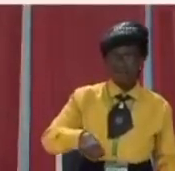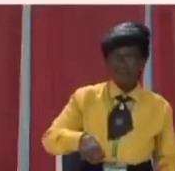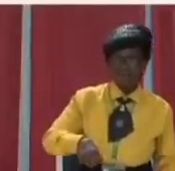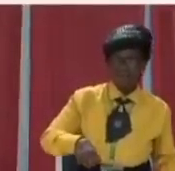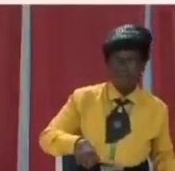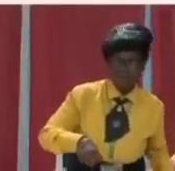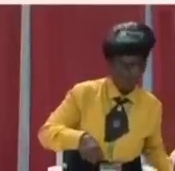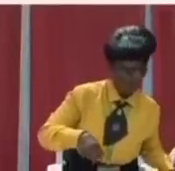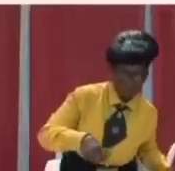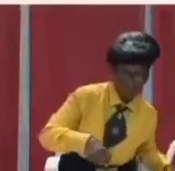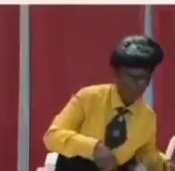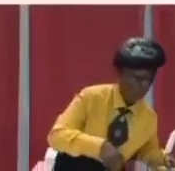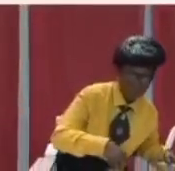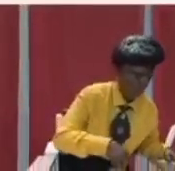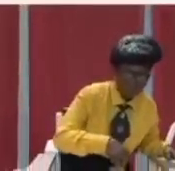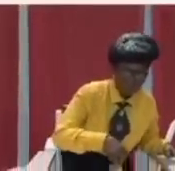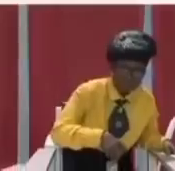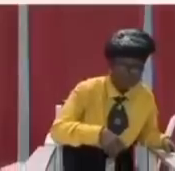Omega,